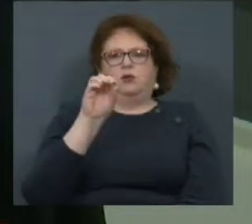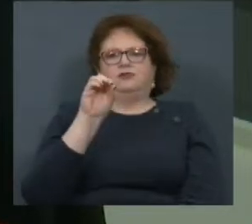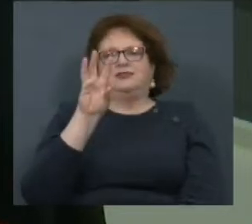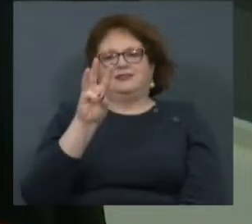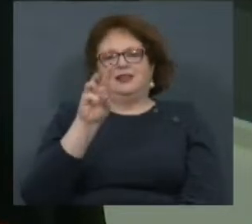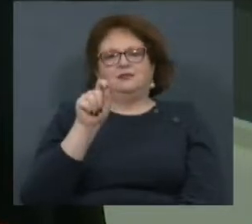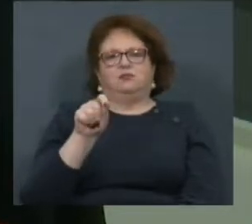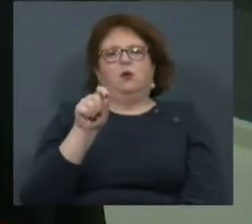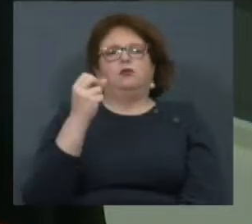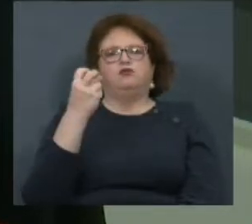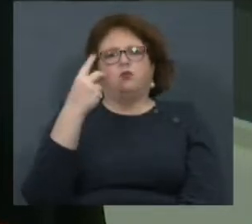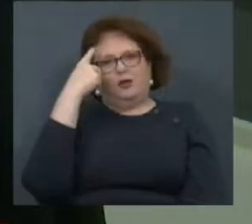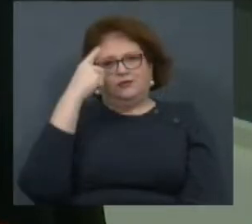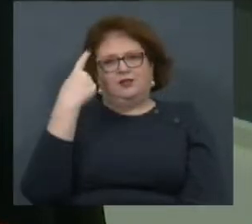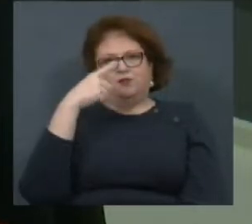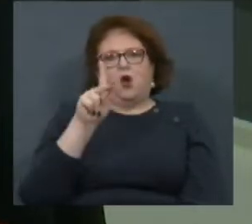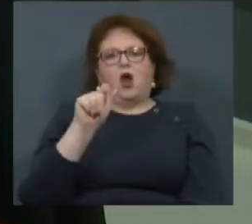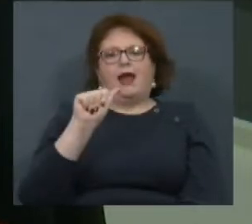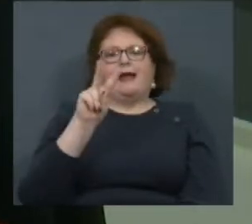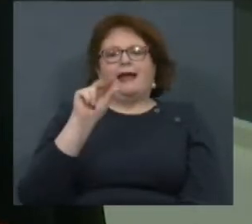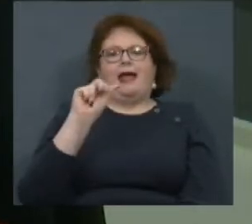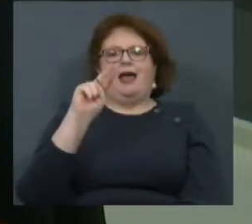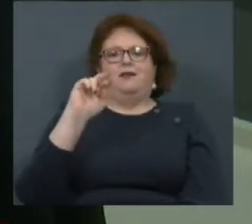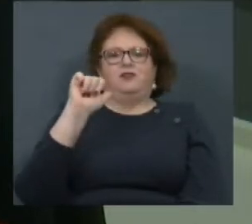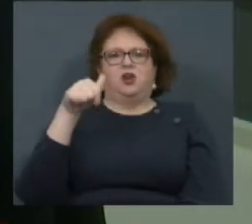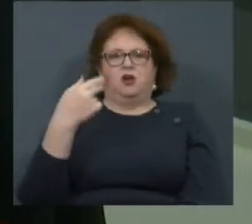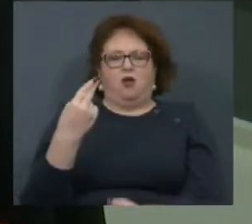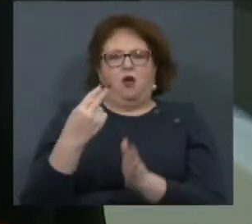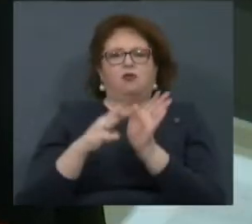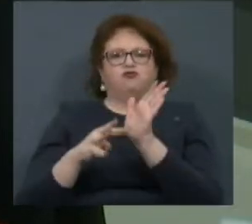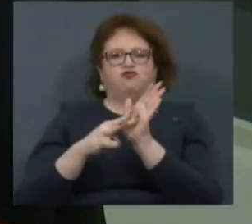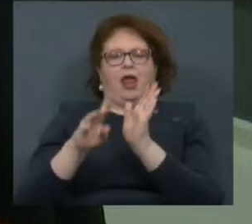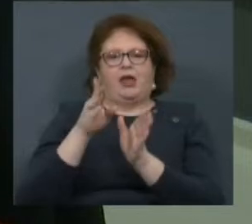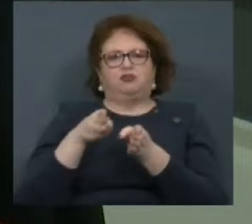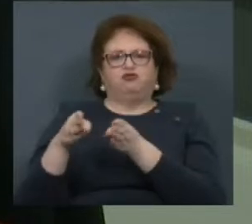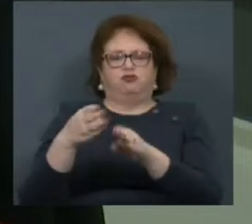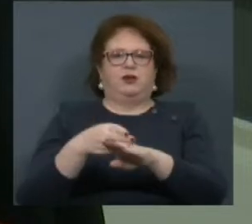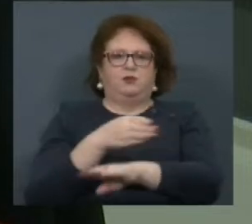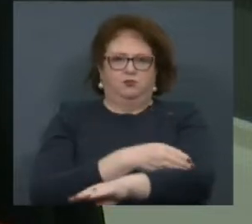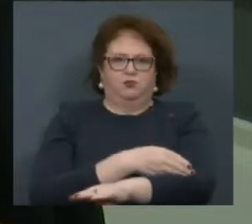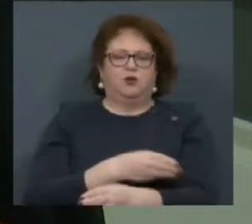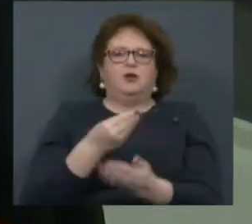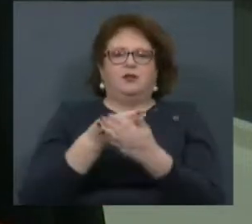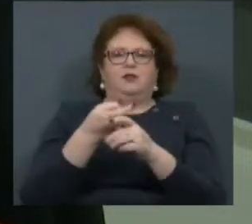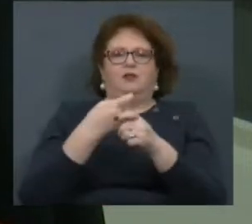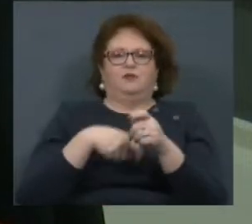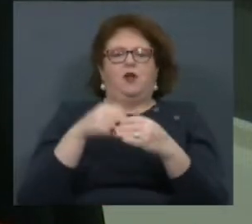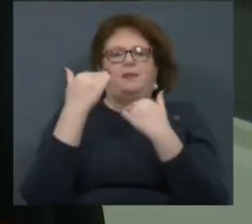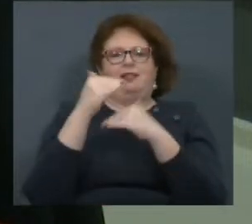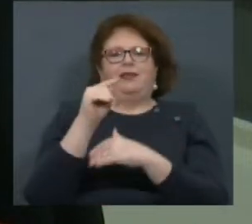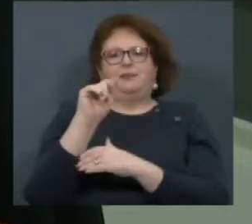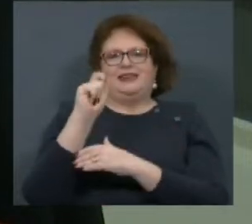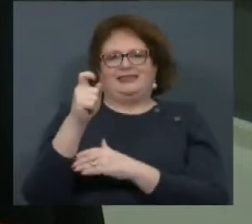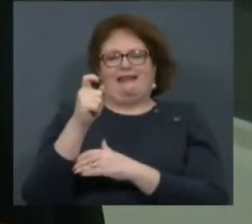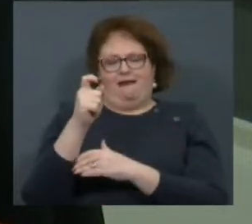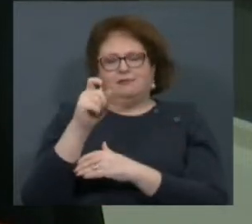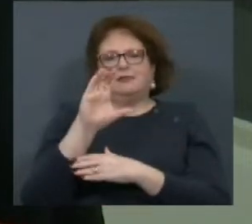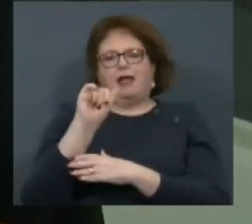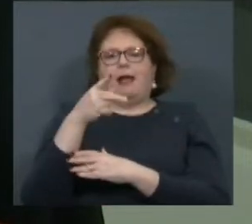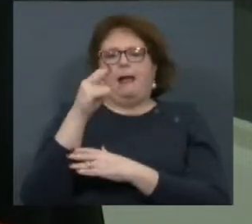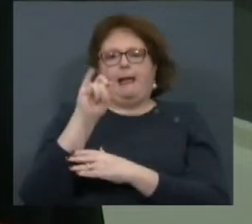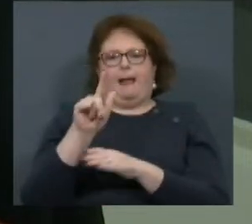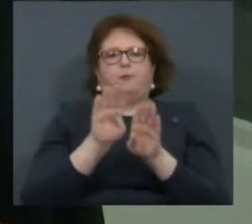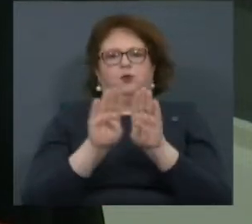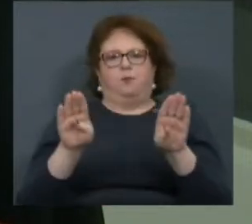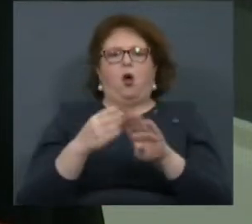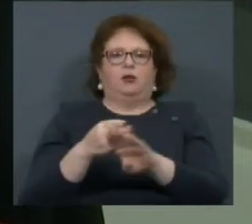$369,106.12 for the Kavanaugh Boulevard Drainage Improvement Project and for other purposes. Funding from the limited tax general obligation capital improvement bonds.